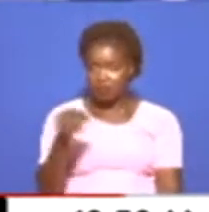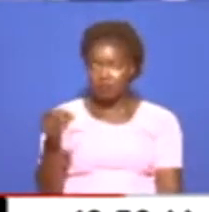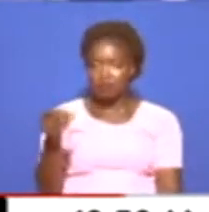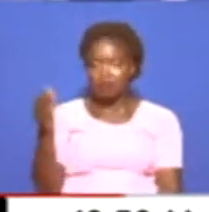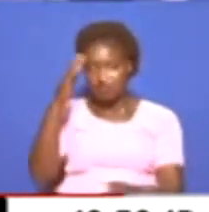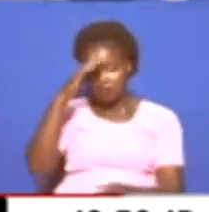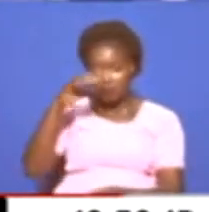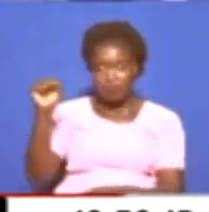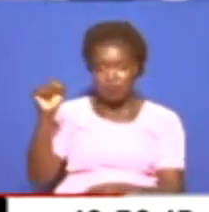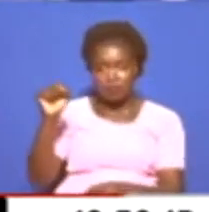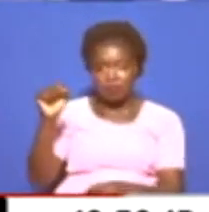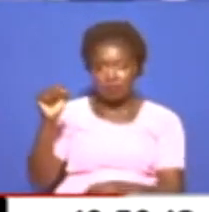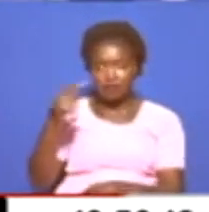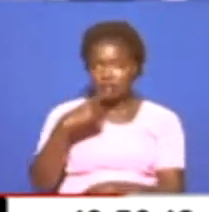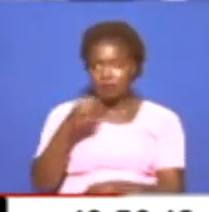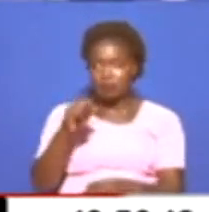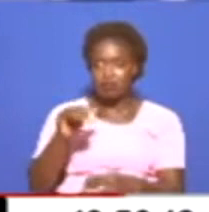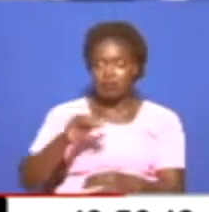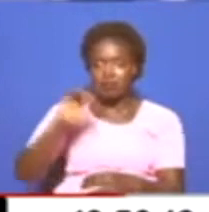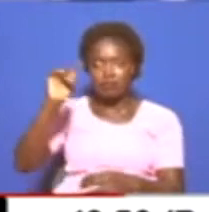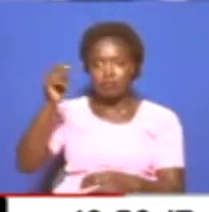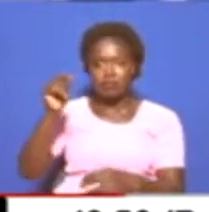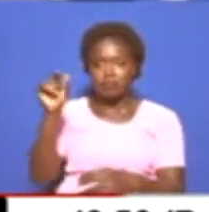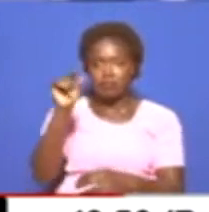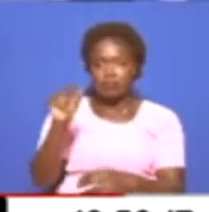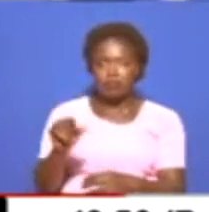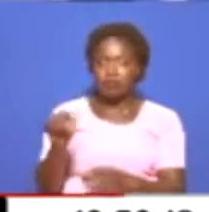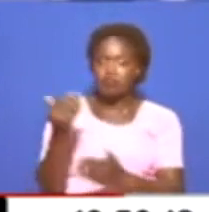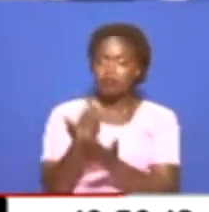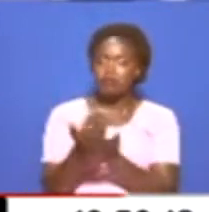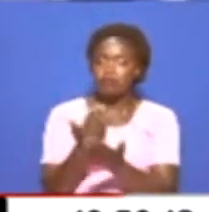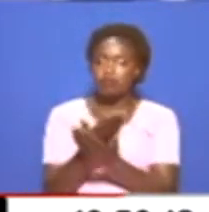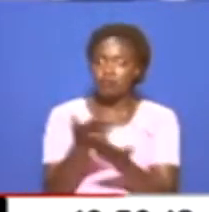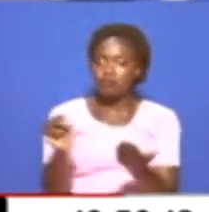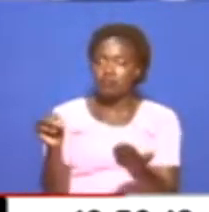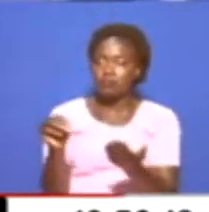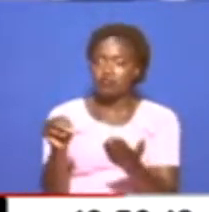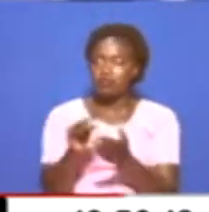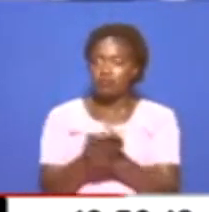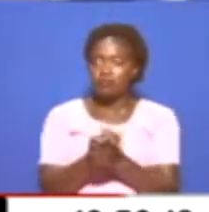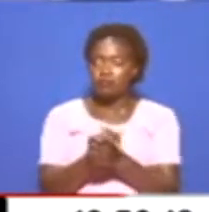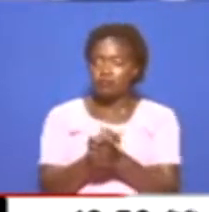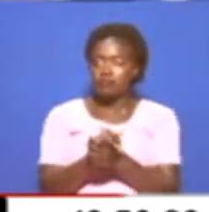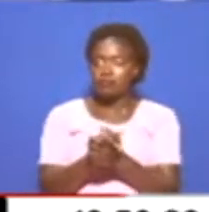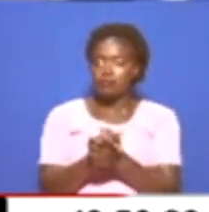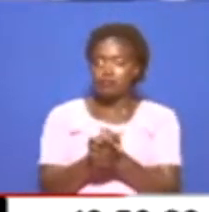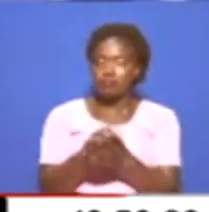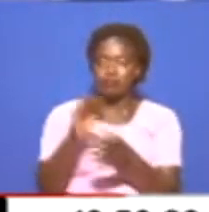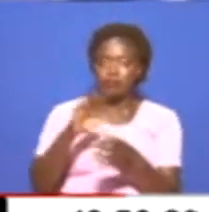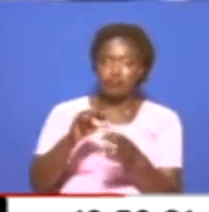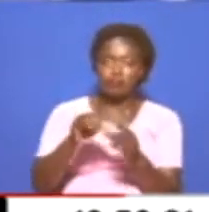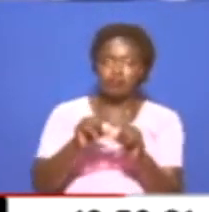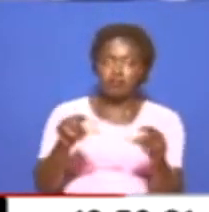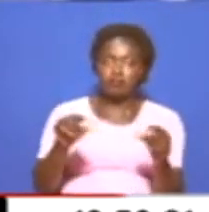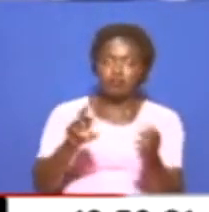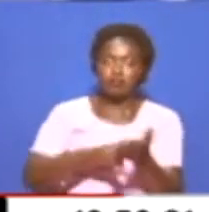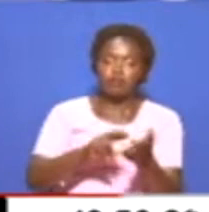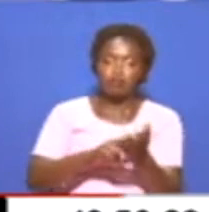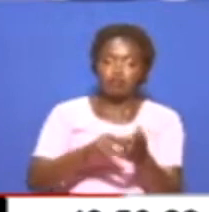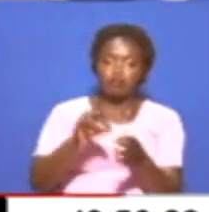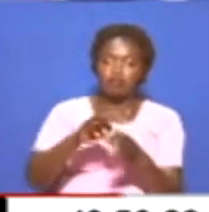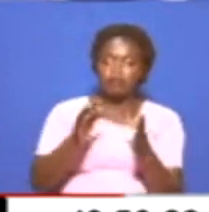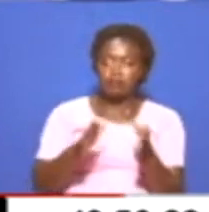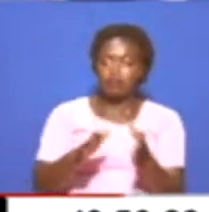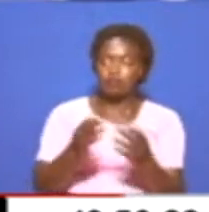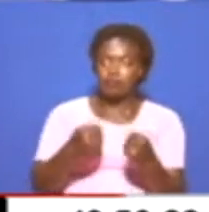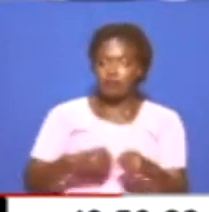president. So even in the Mount Kenya region, I want to urge them that they are supposed to take the voting cards, register as a voter, so that they are able